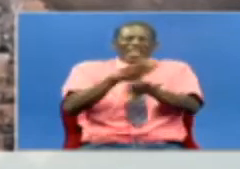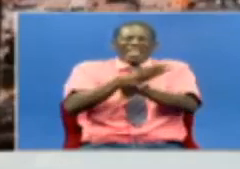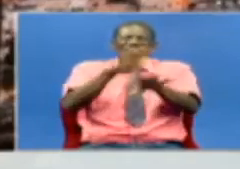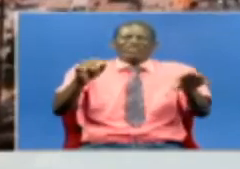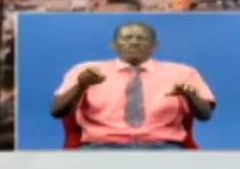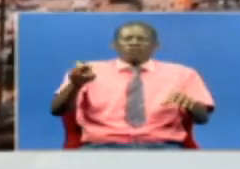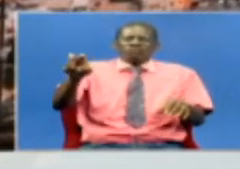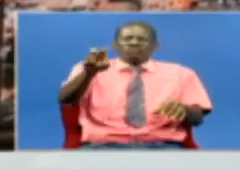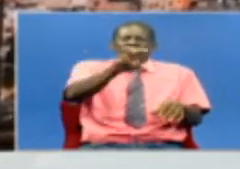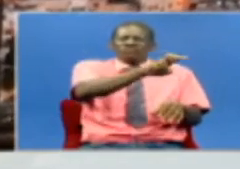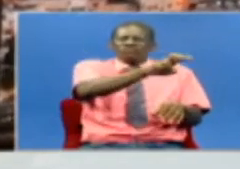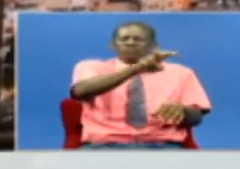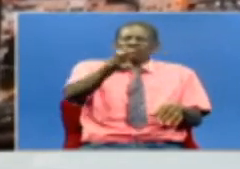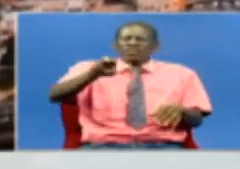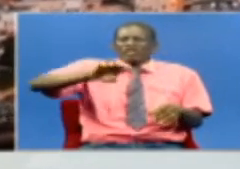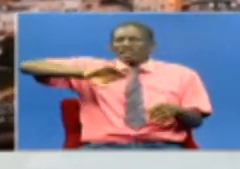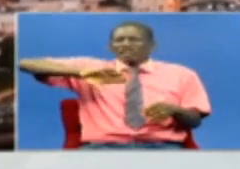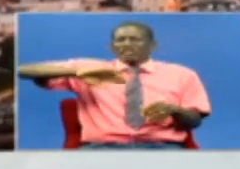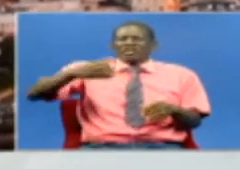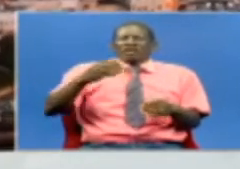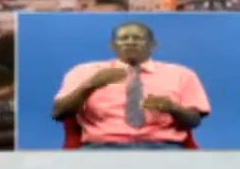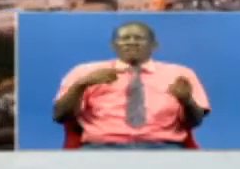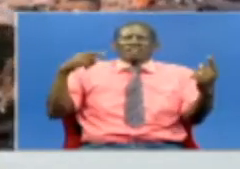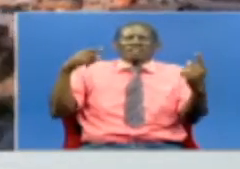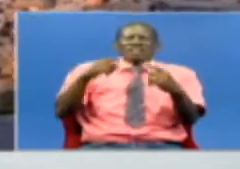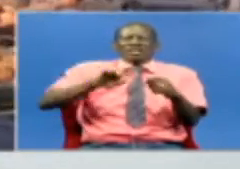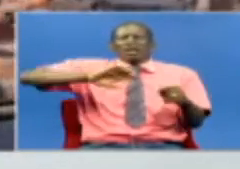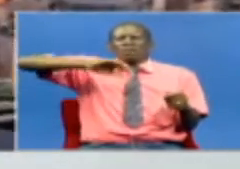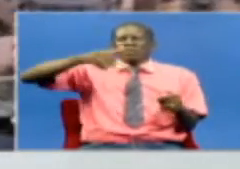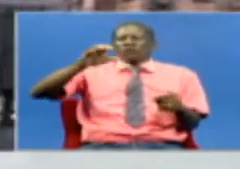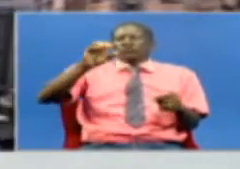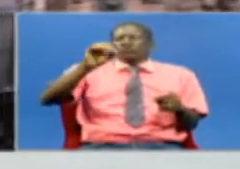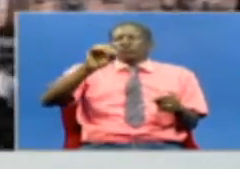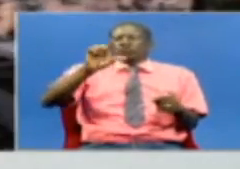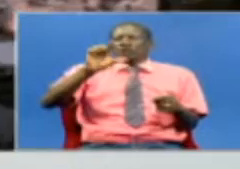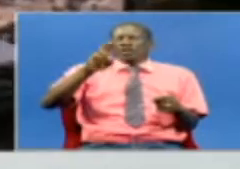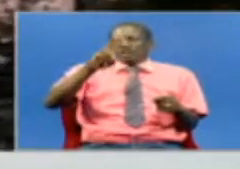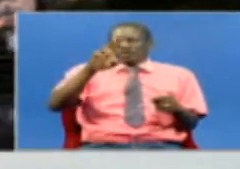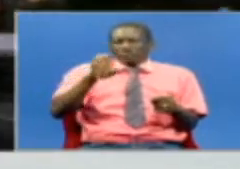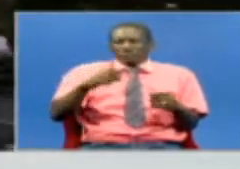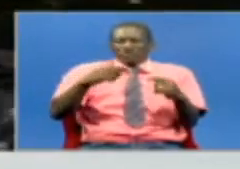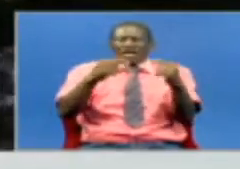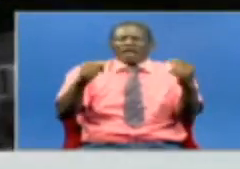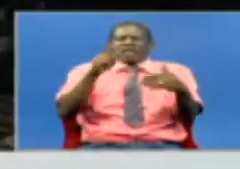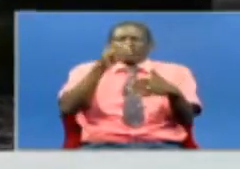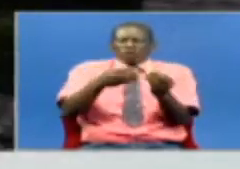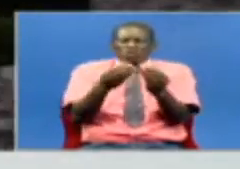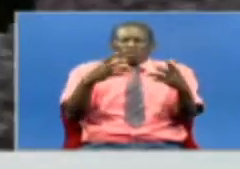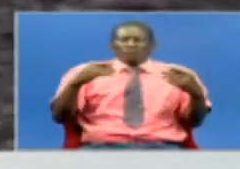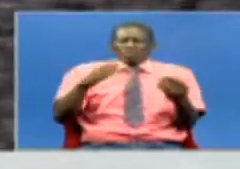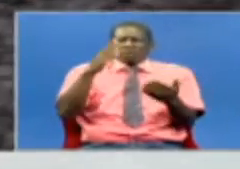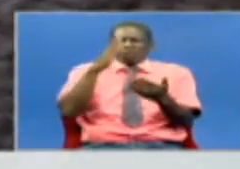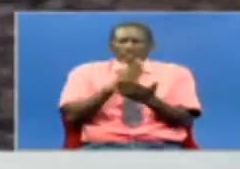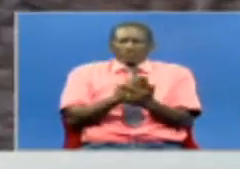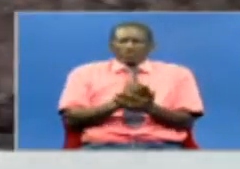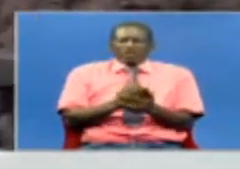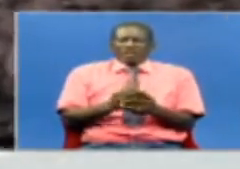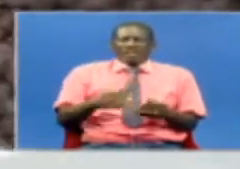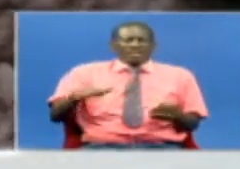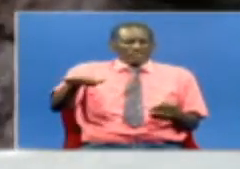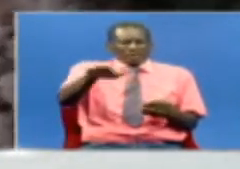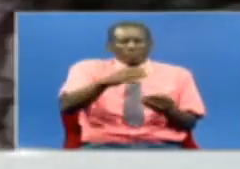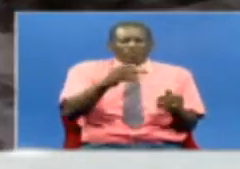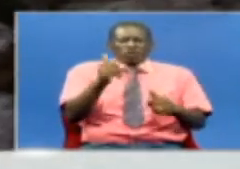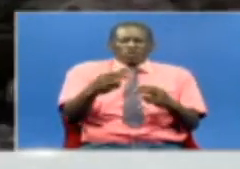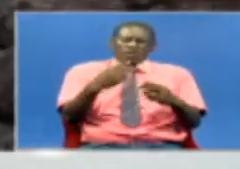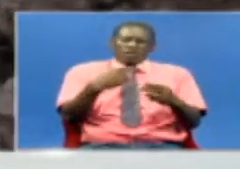happening in the city all the way to Mount Olives. Contrary to what most people believe, the places